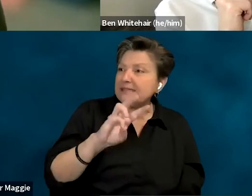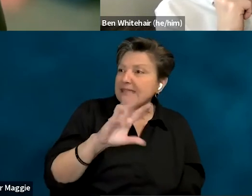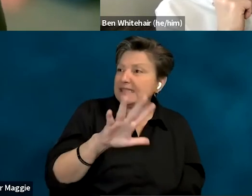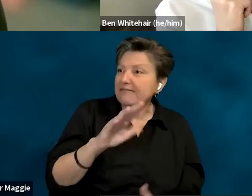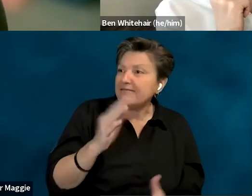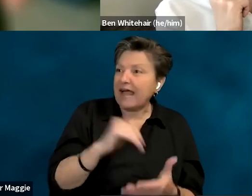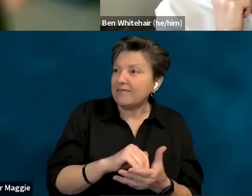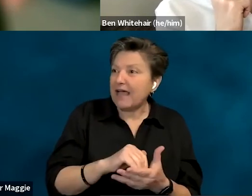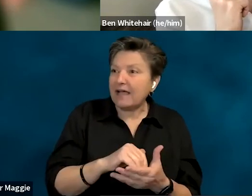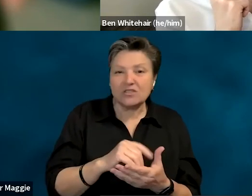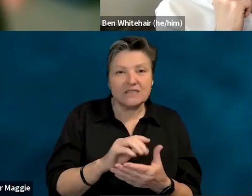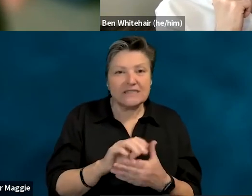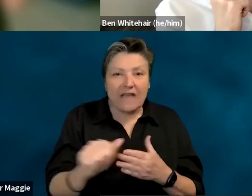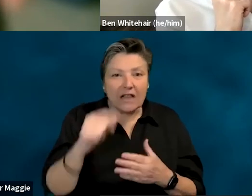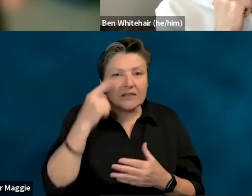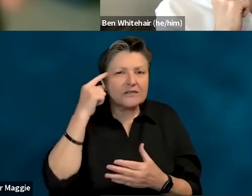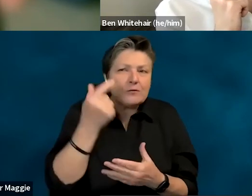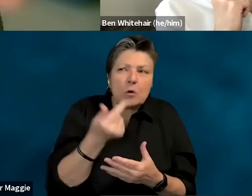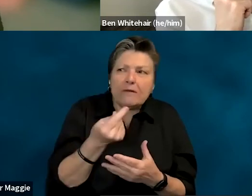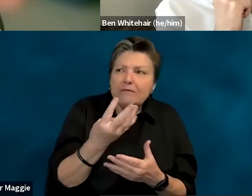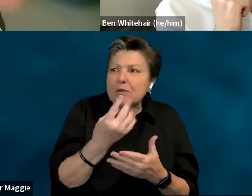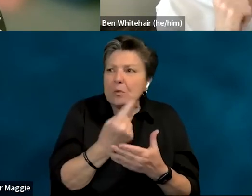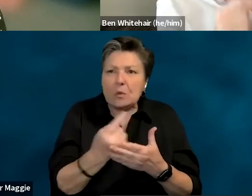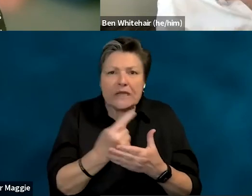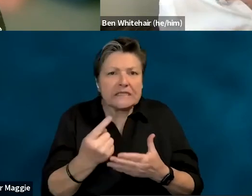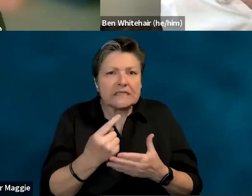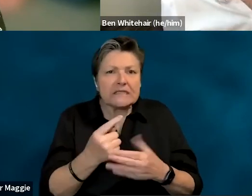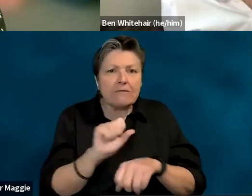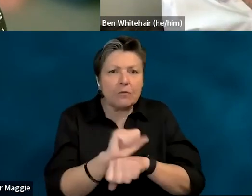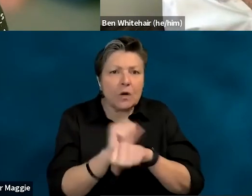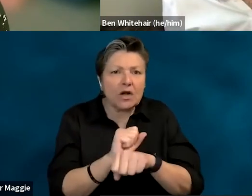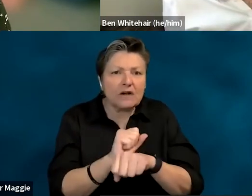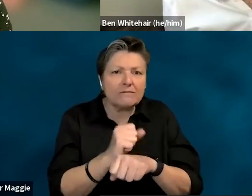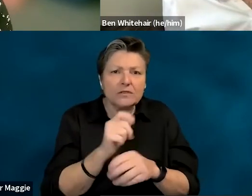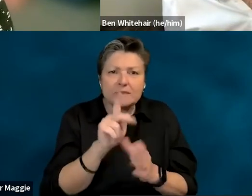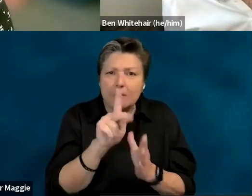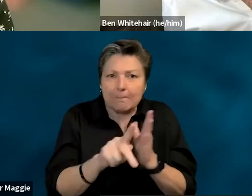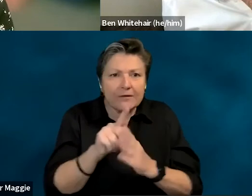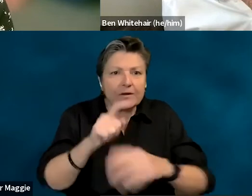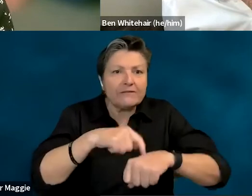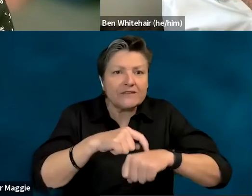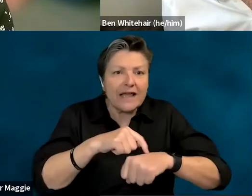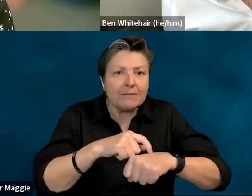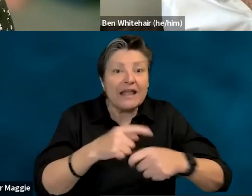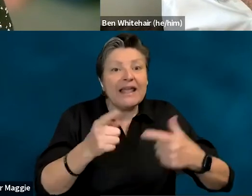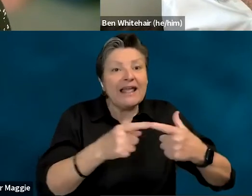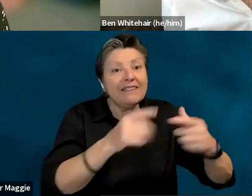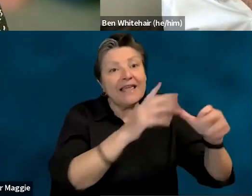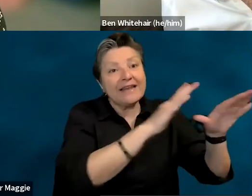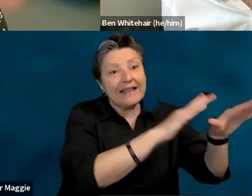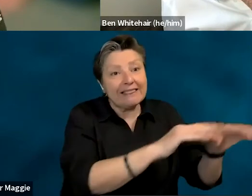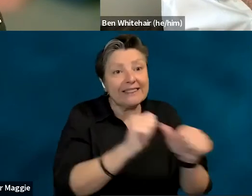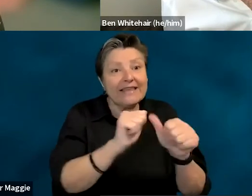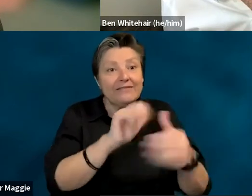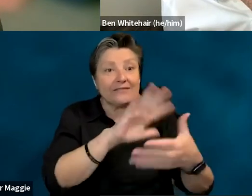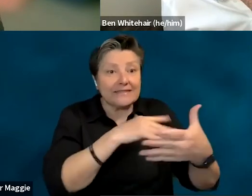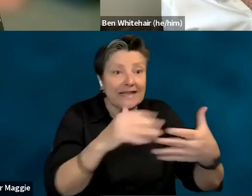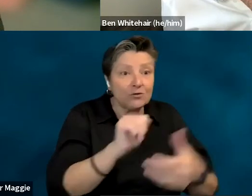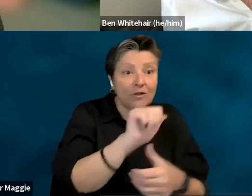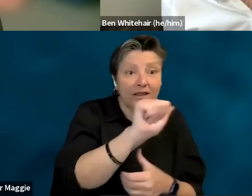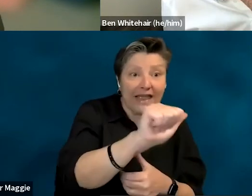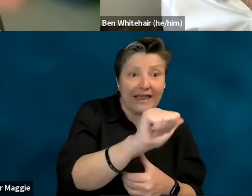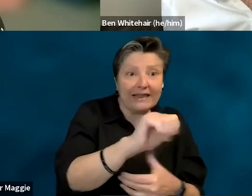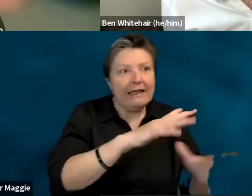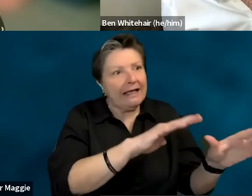for a couple of days of work or a couple of weeks of work or some longer period of time, but that would move you out of Schedule A and out of Schedule C,